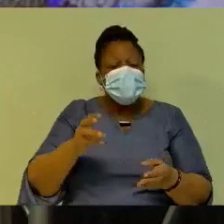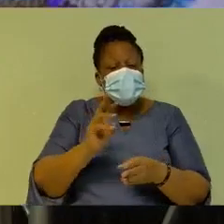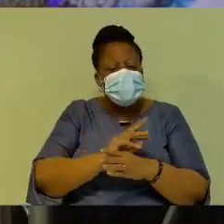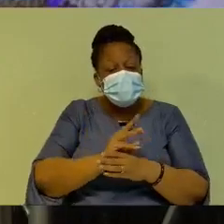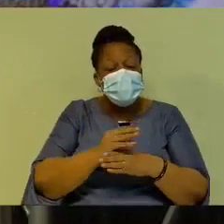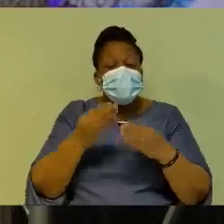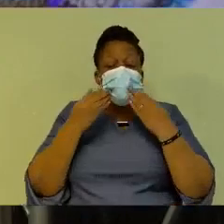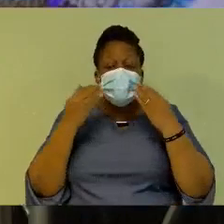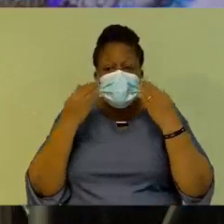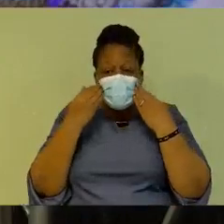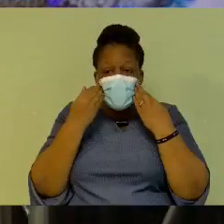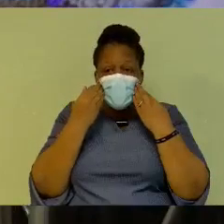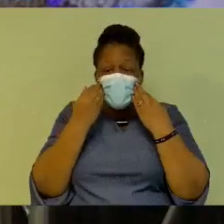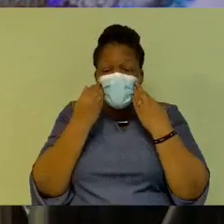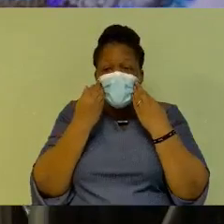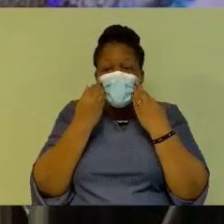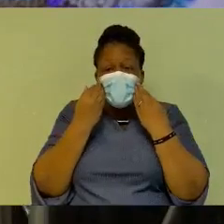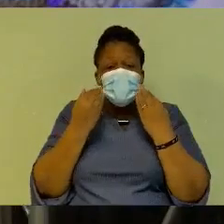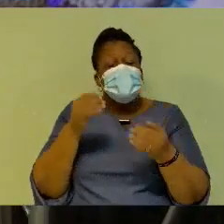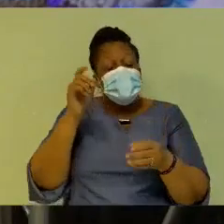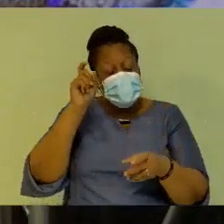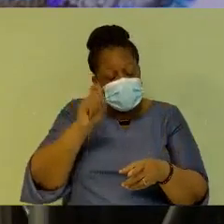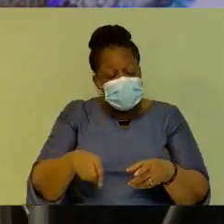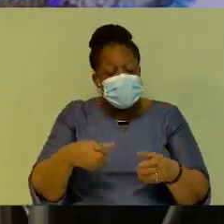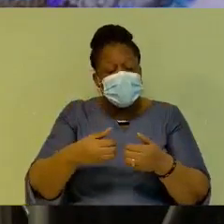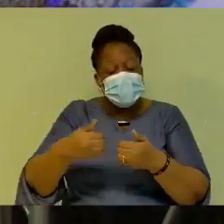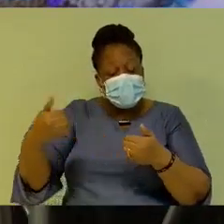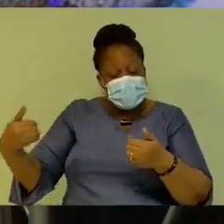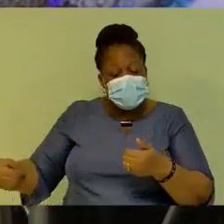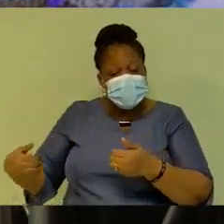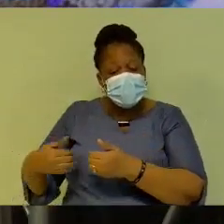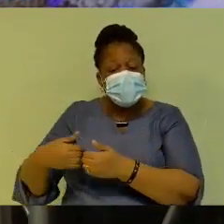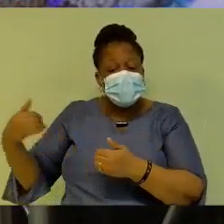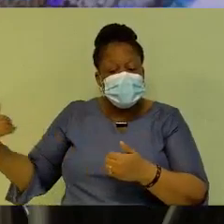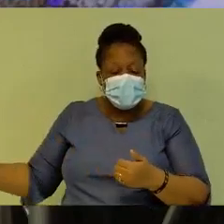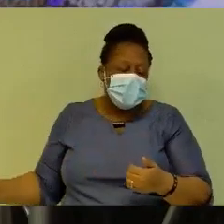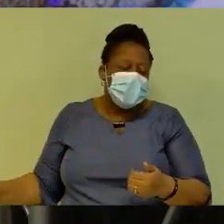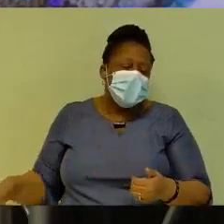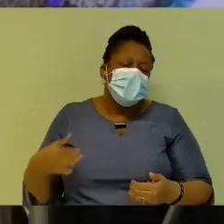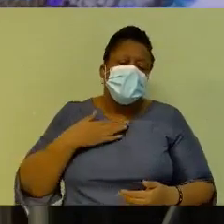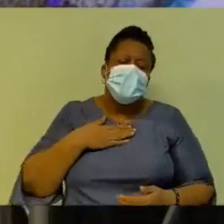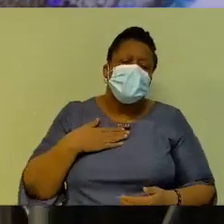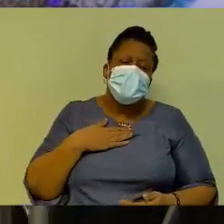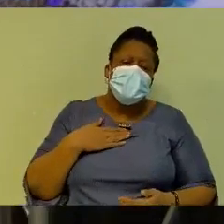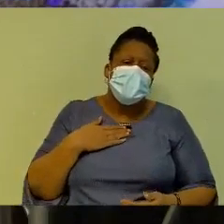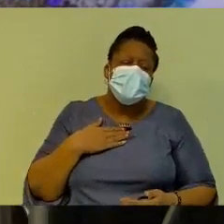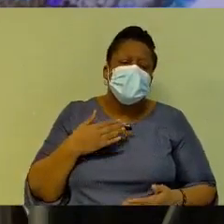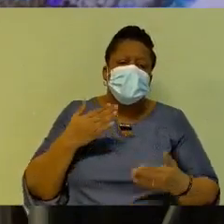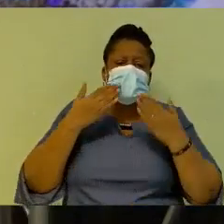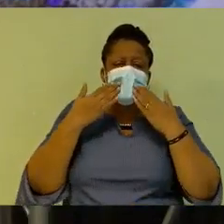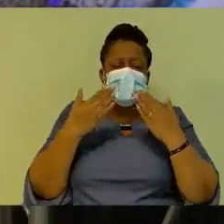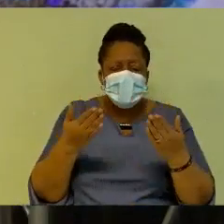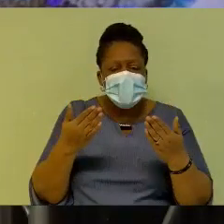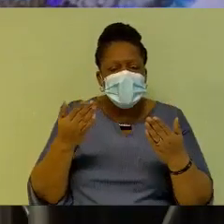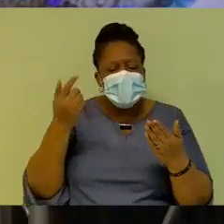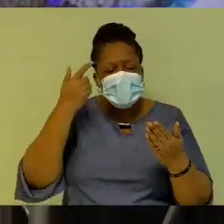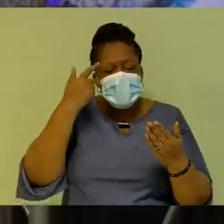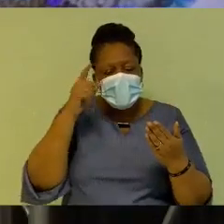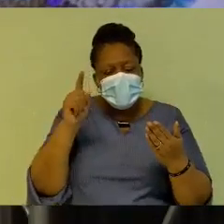to insist on the social distancing. And so I'm asking you, please, just be thankful for